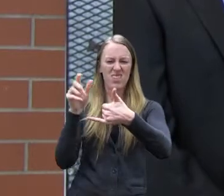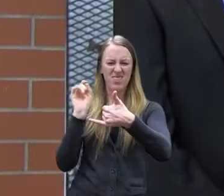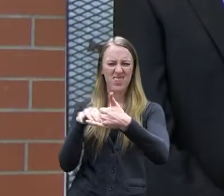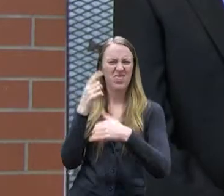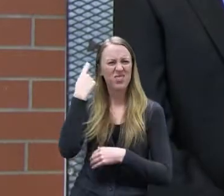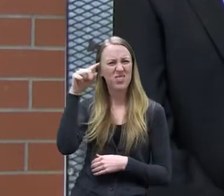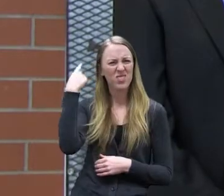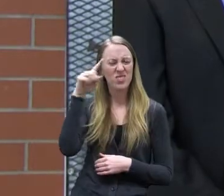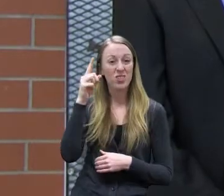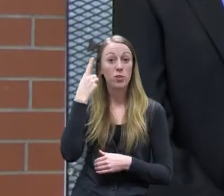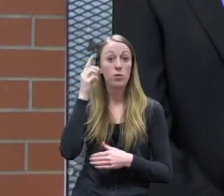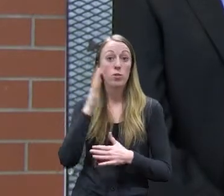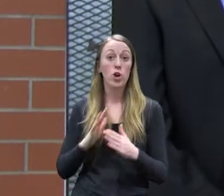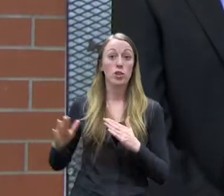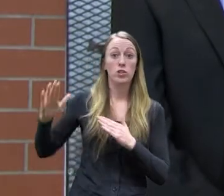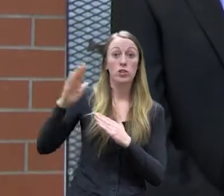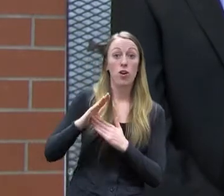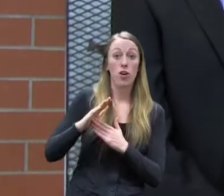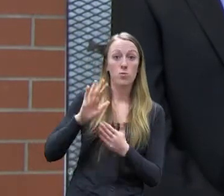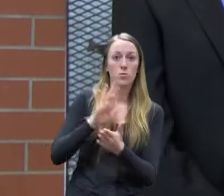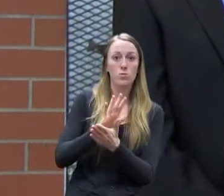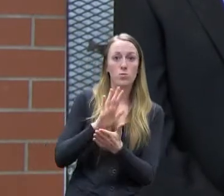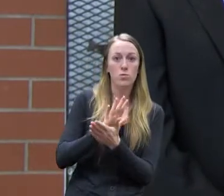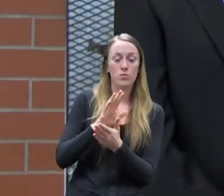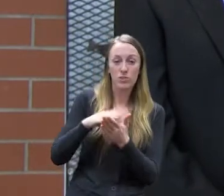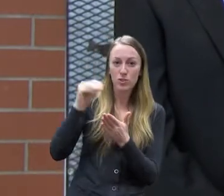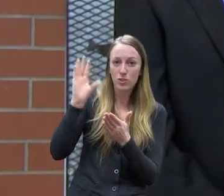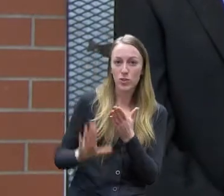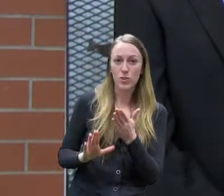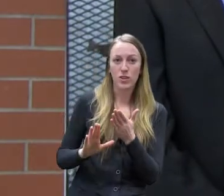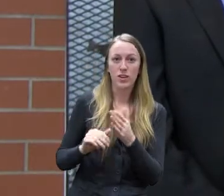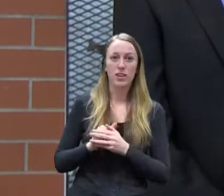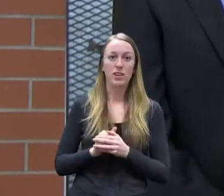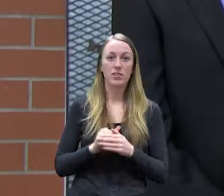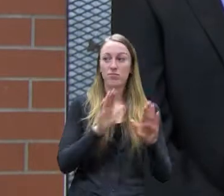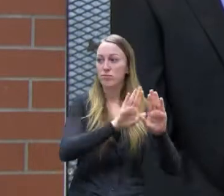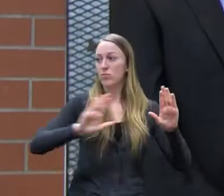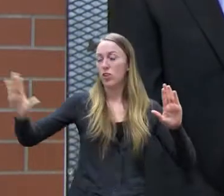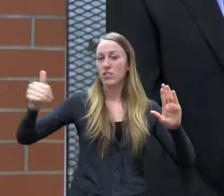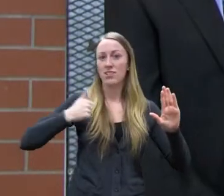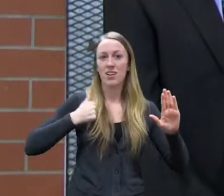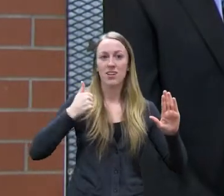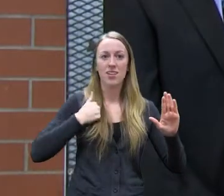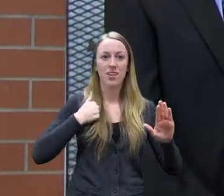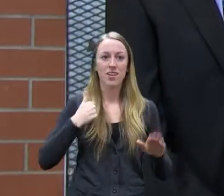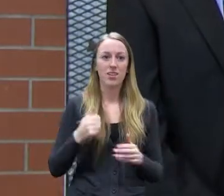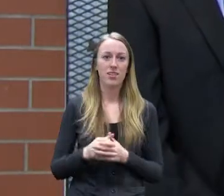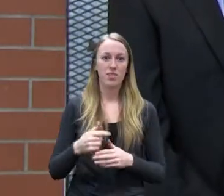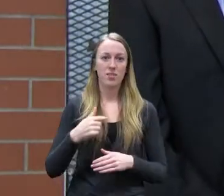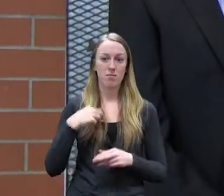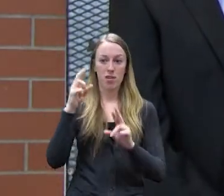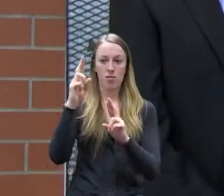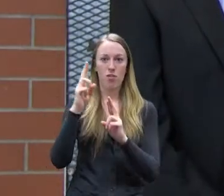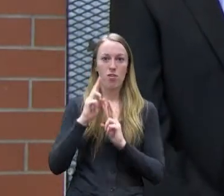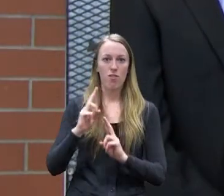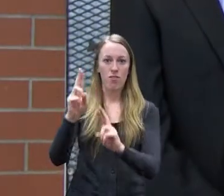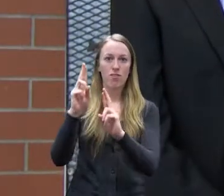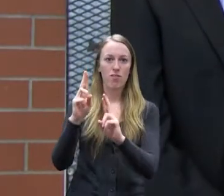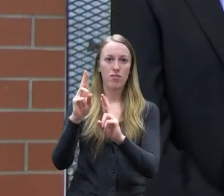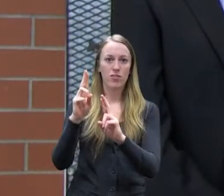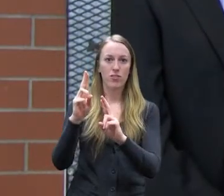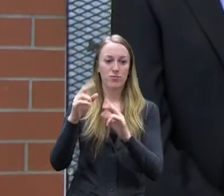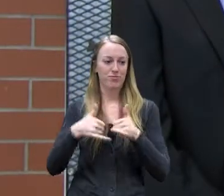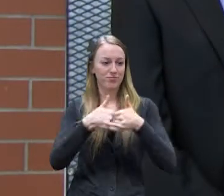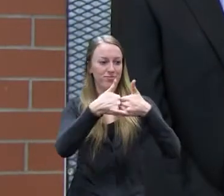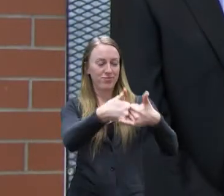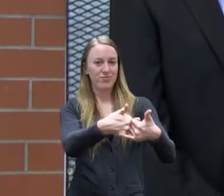top academic student in any high school in Canada, and it is with great pleasure that I present this award to Mr. Alex